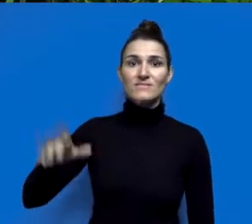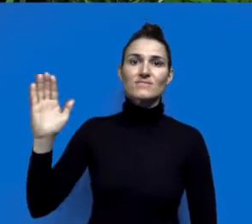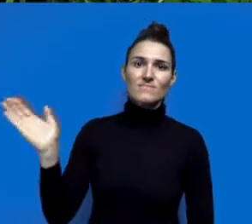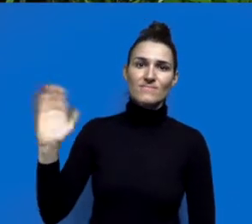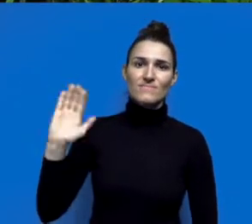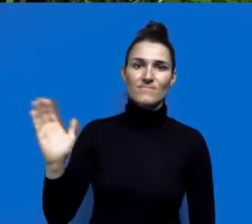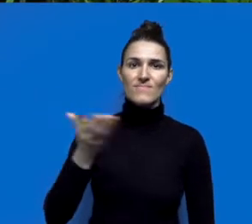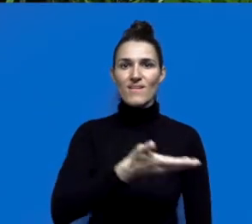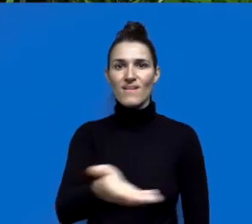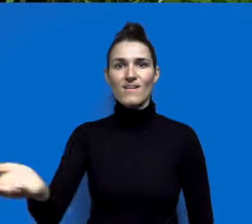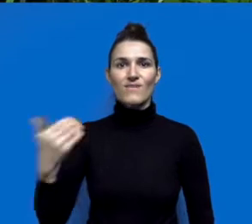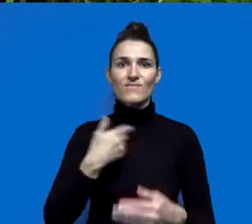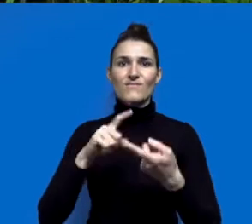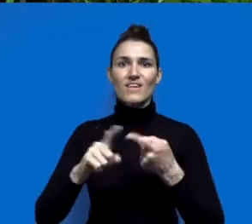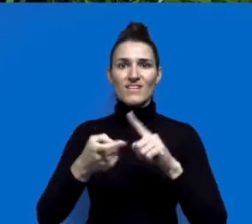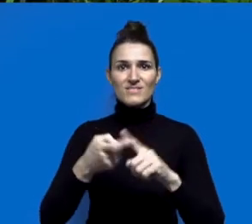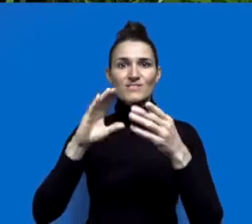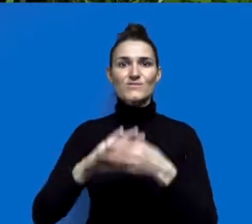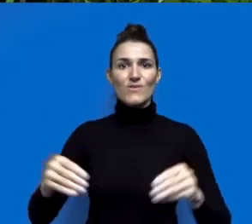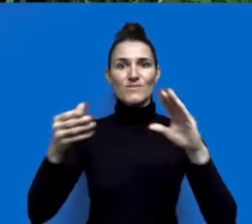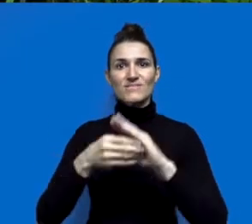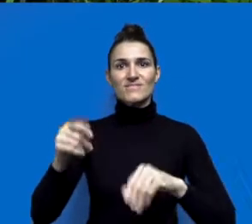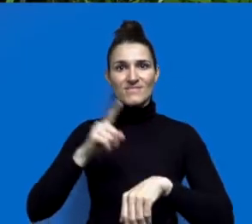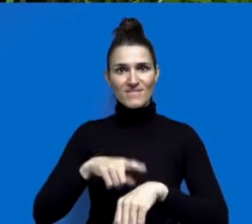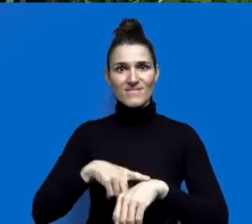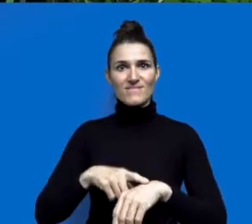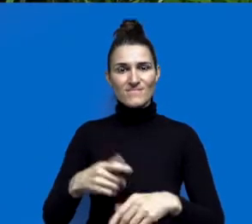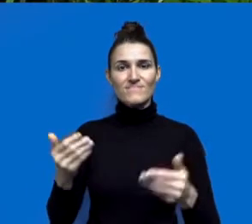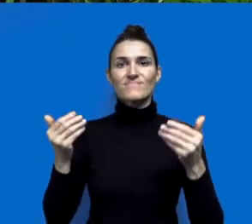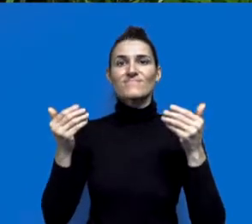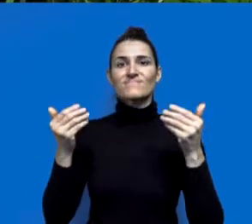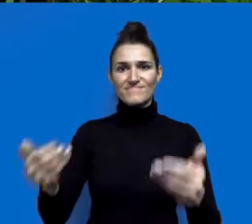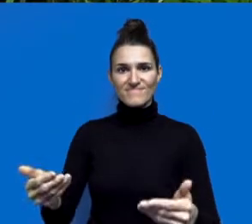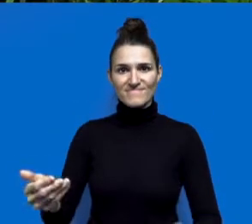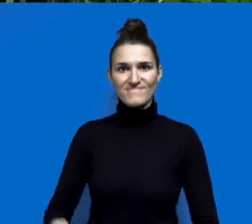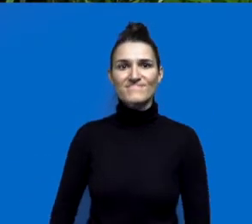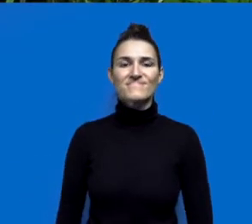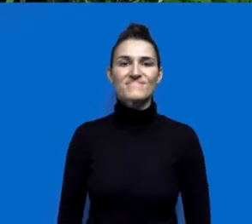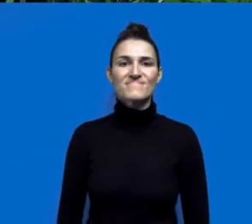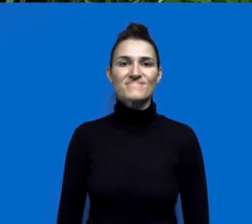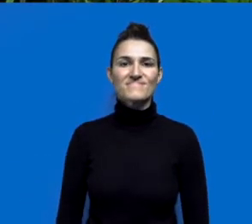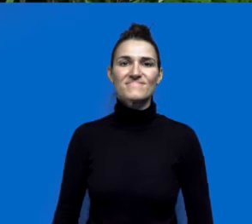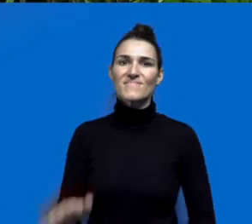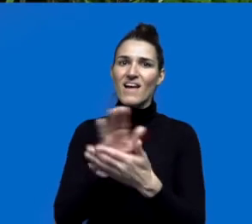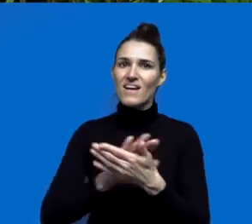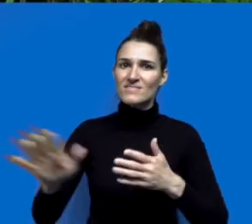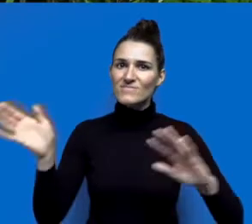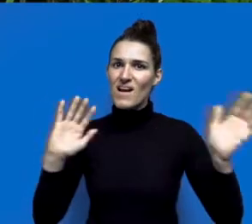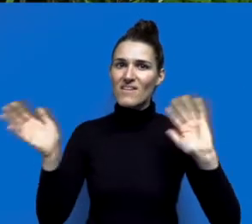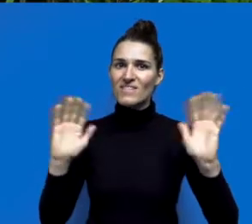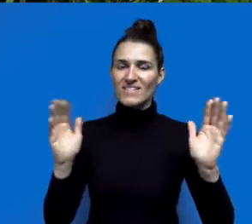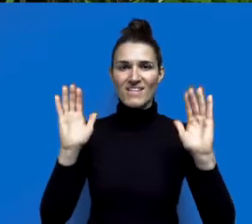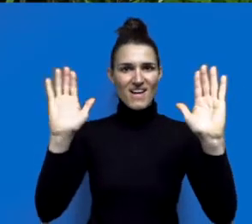ni hao. To our friends at Storytime, let's wave and sing ni hao.